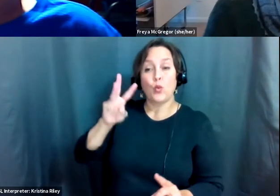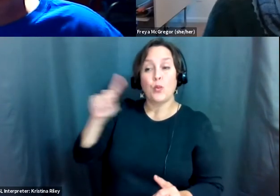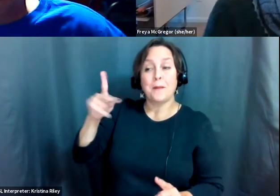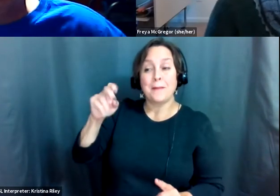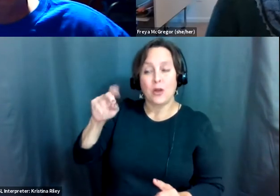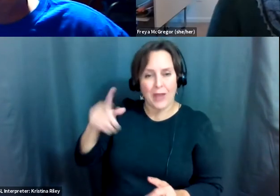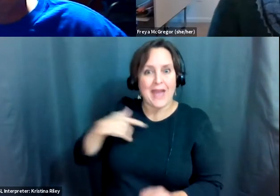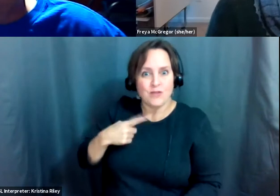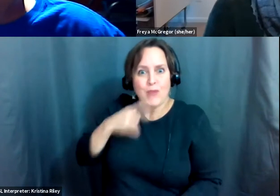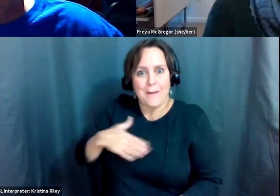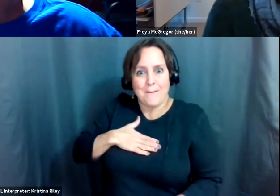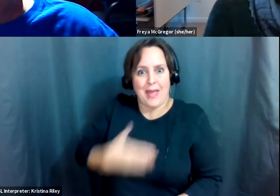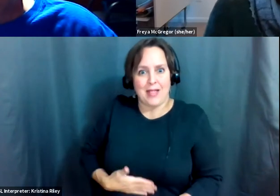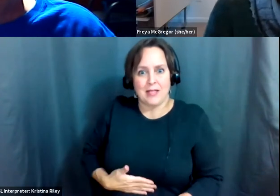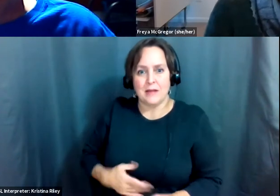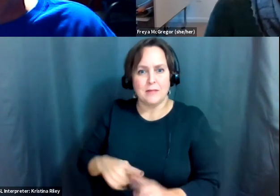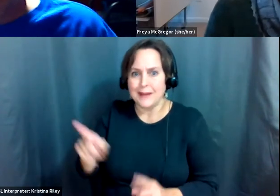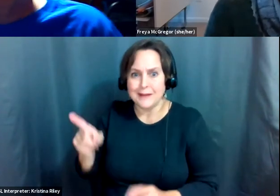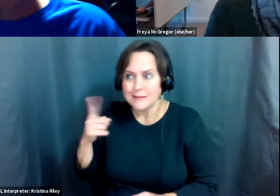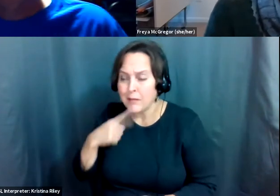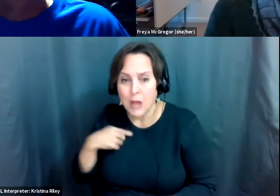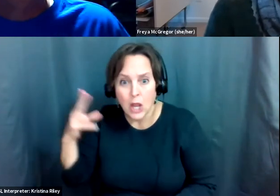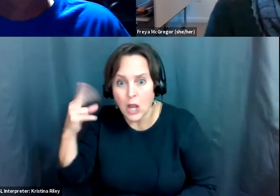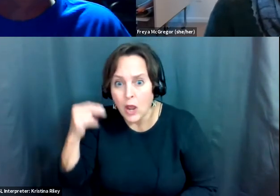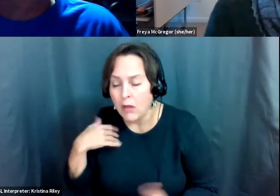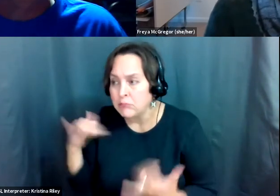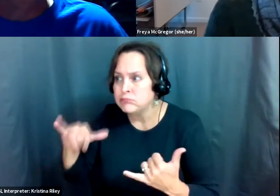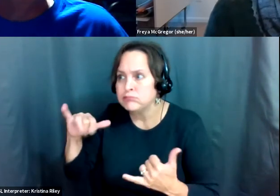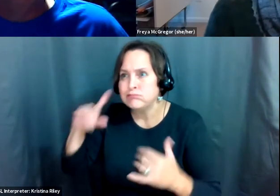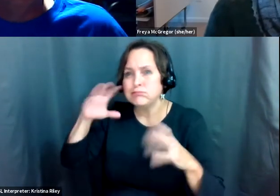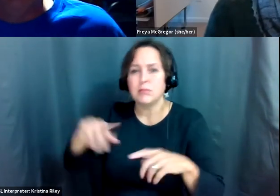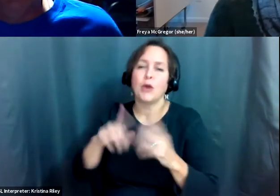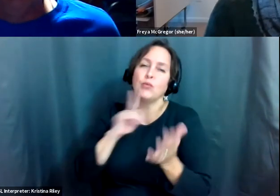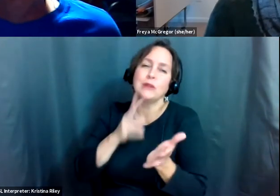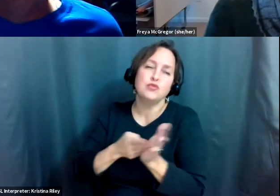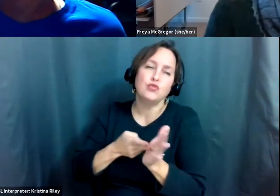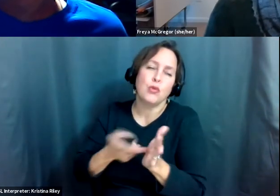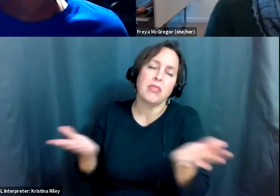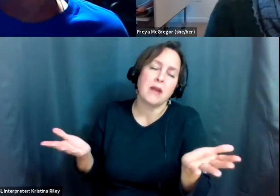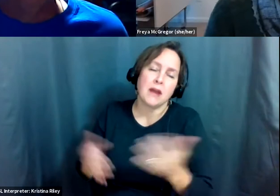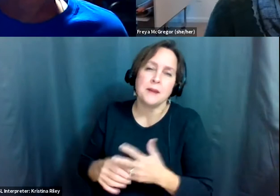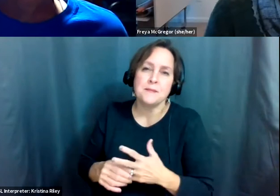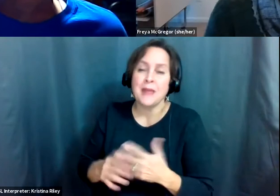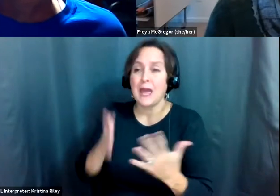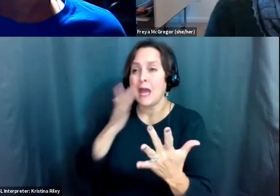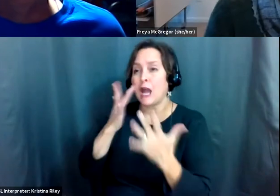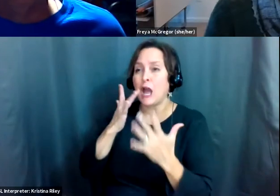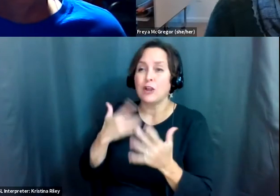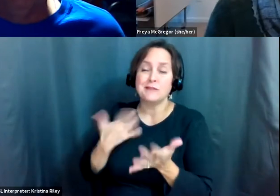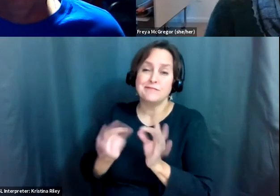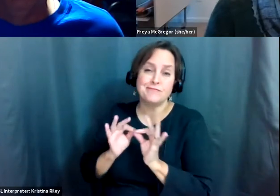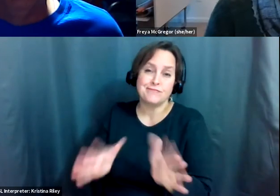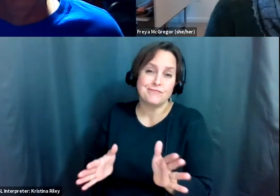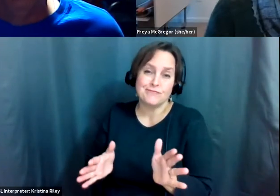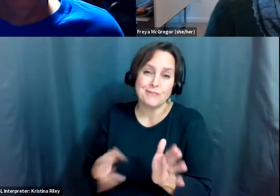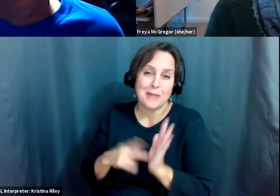that they have a red patch on their belly. But the truth is all joking aside that color means very little to